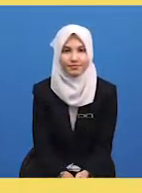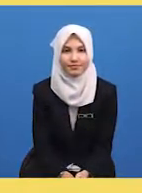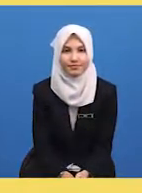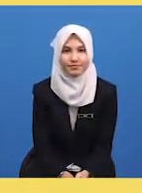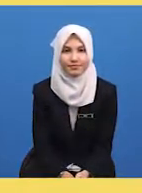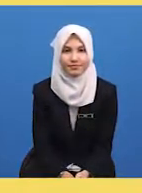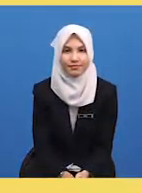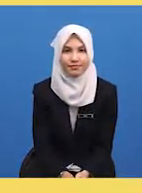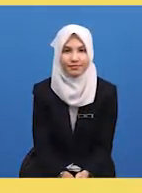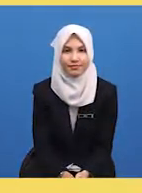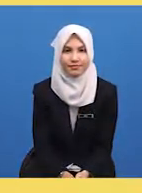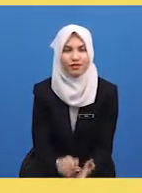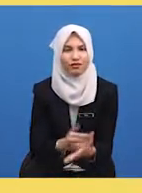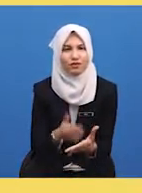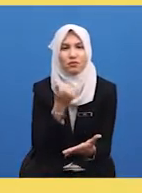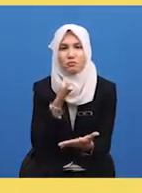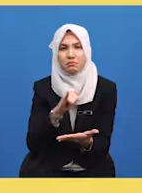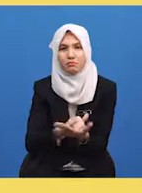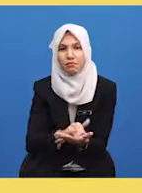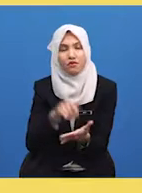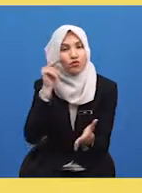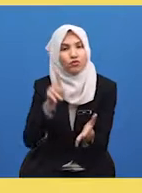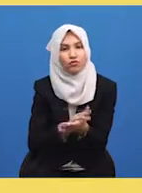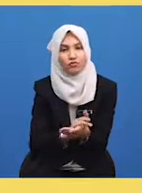Share bad photos of your friend.